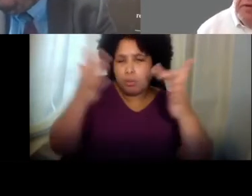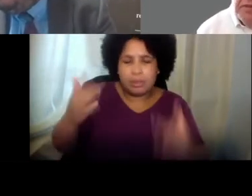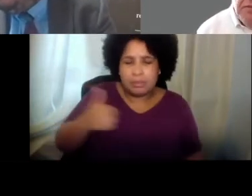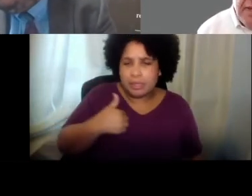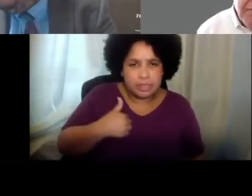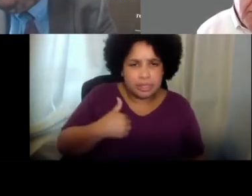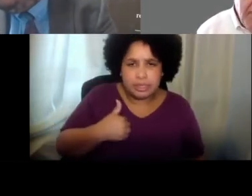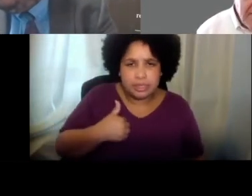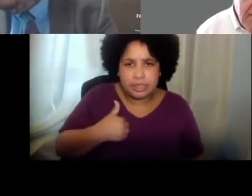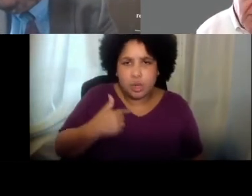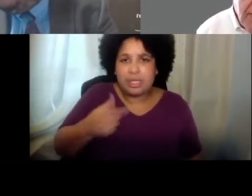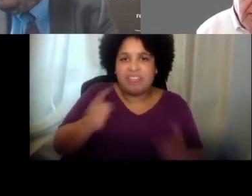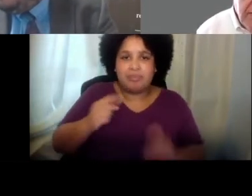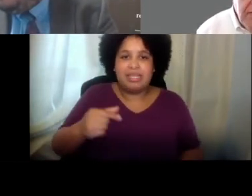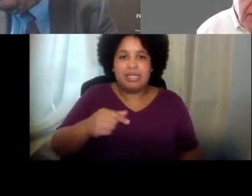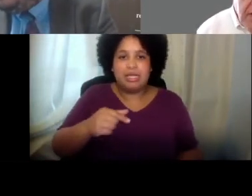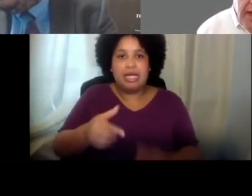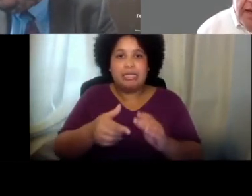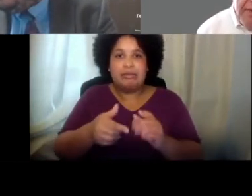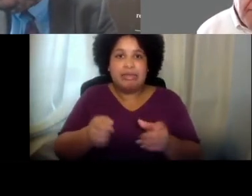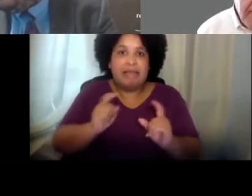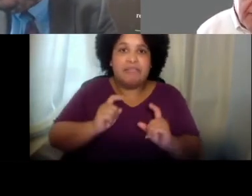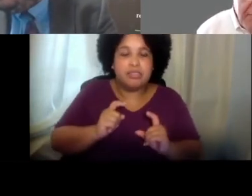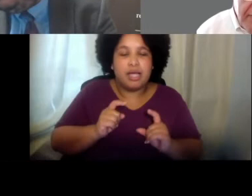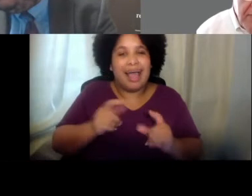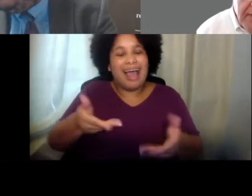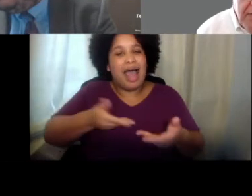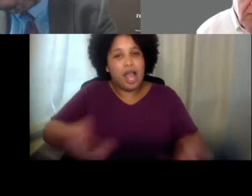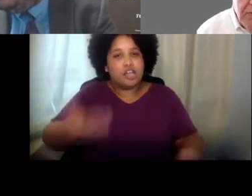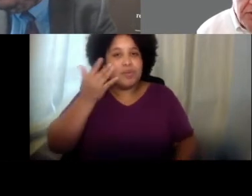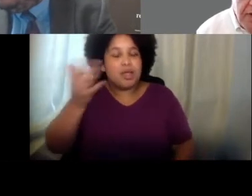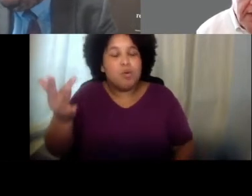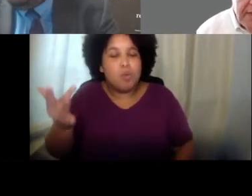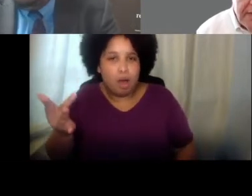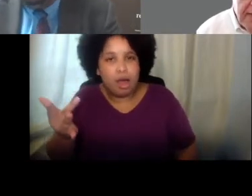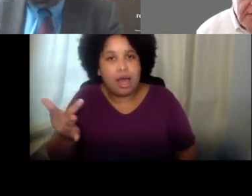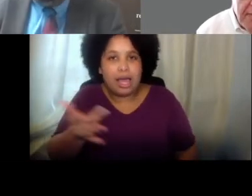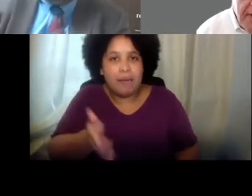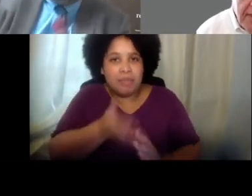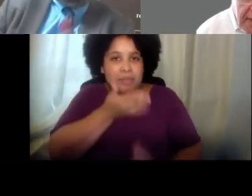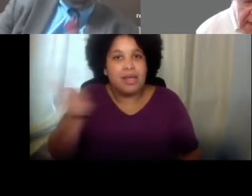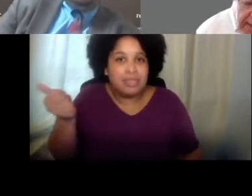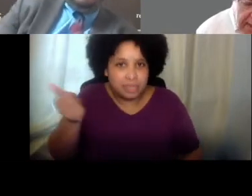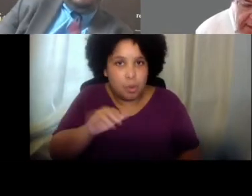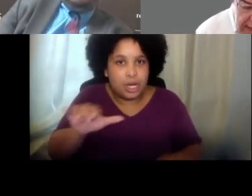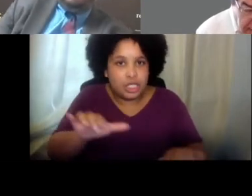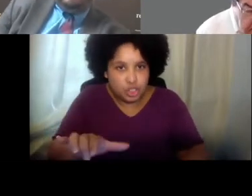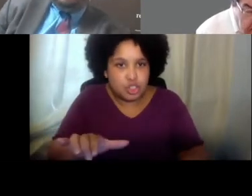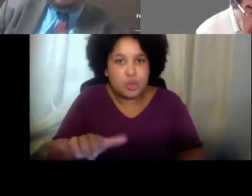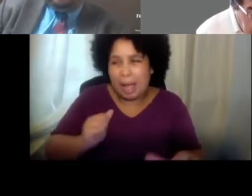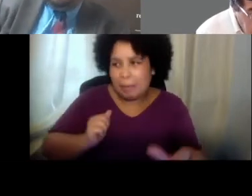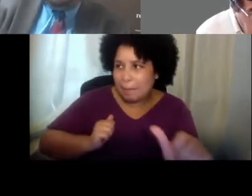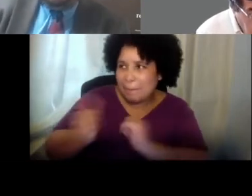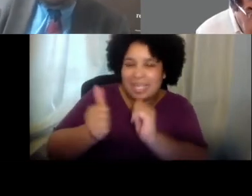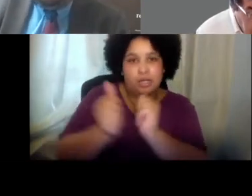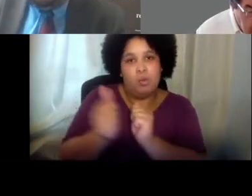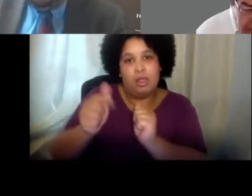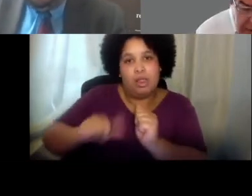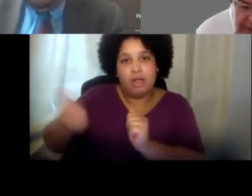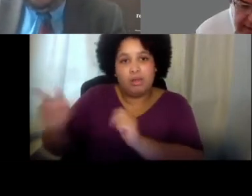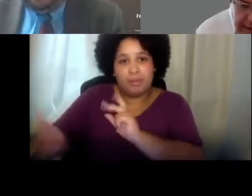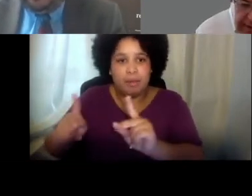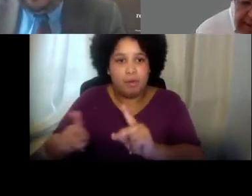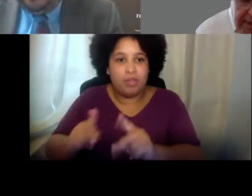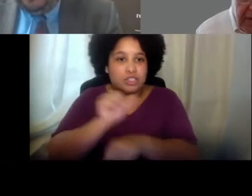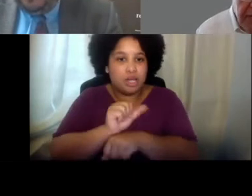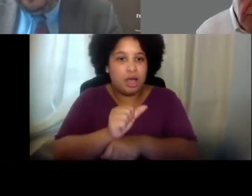me because you think I'm the best at what I do, and I'm happy to compete with anyone who's trying to get the same job I did. In that job that I told you I got with